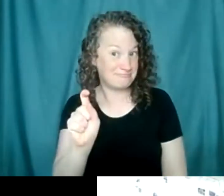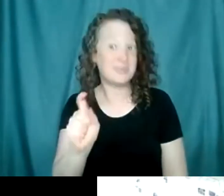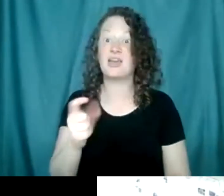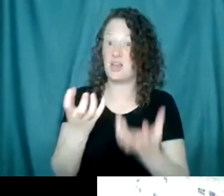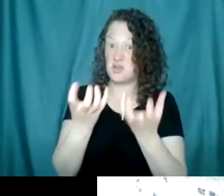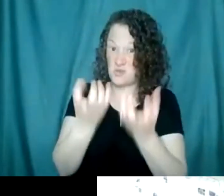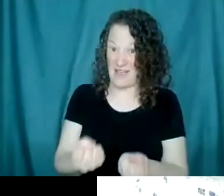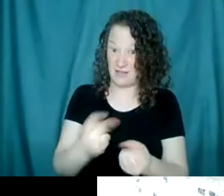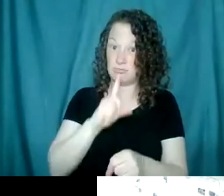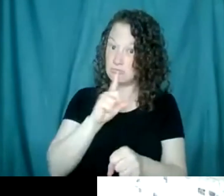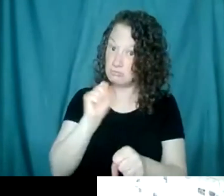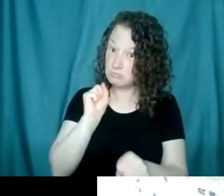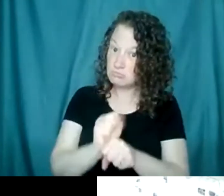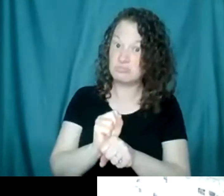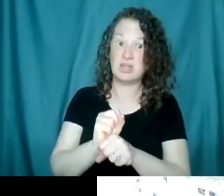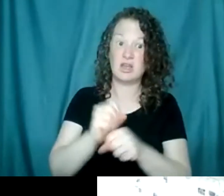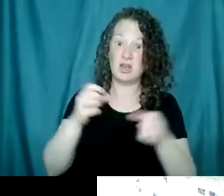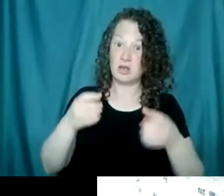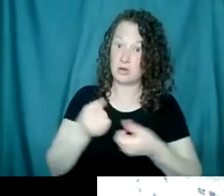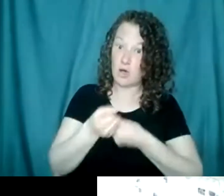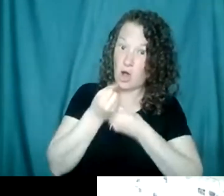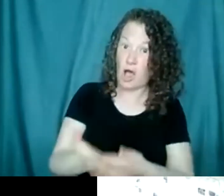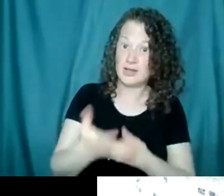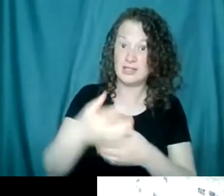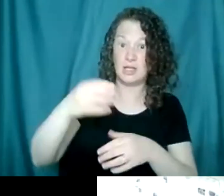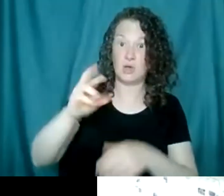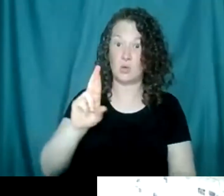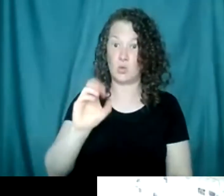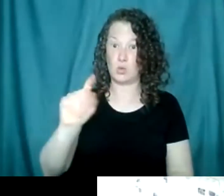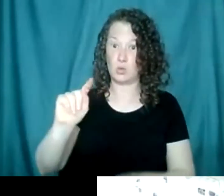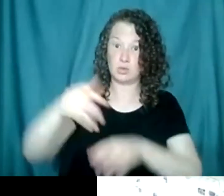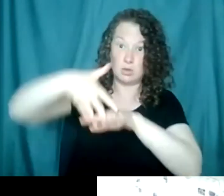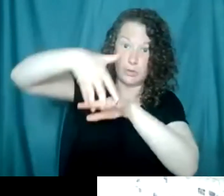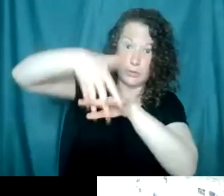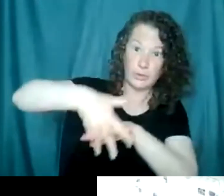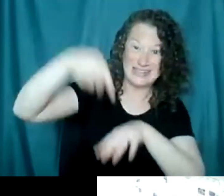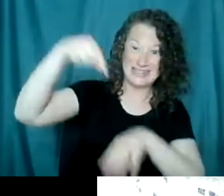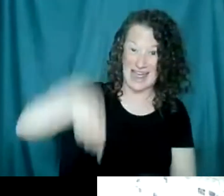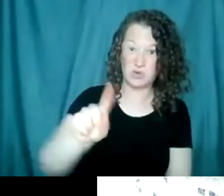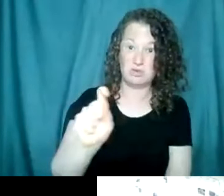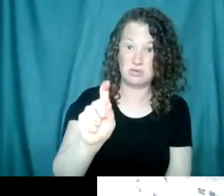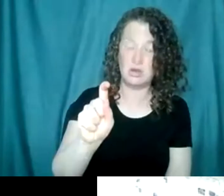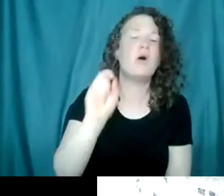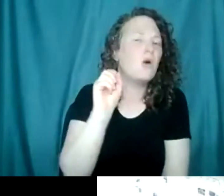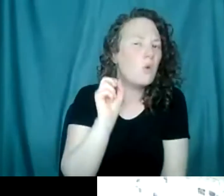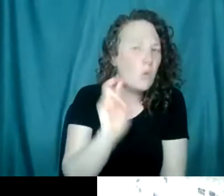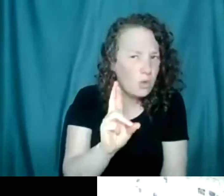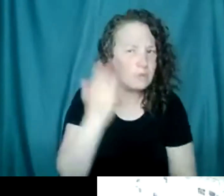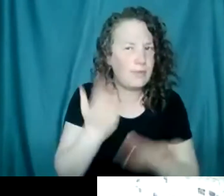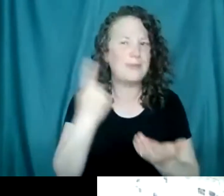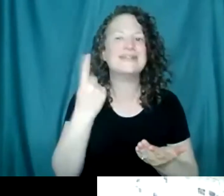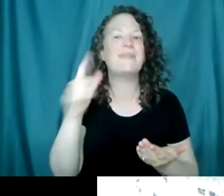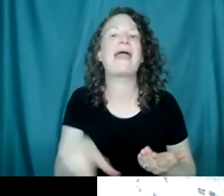gravity really causing the roots to function in that way, to form in that way? Or is something else happening,